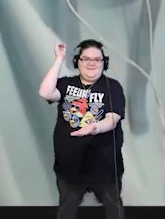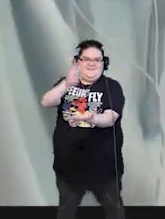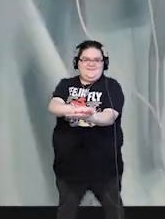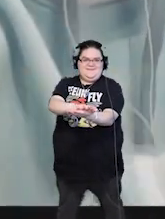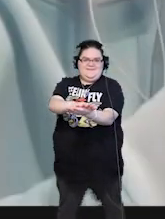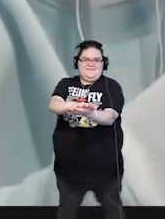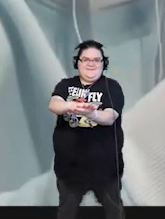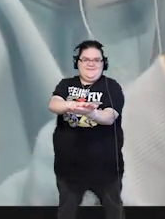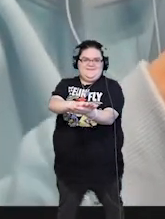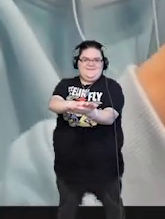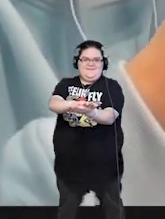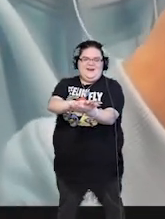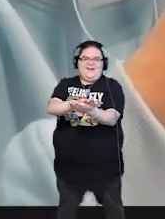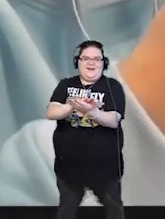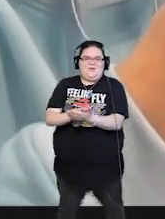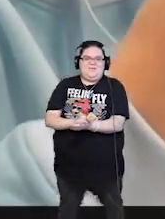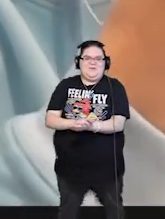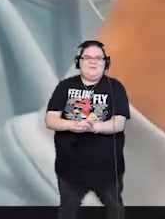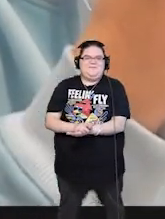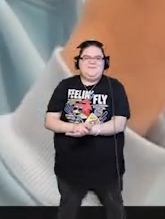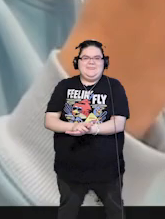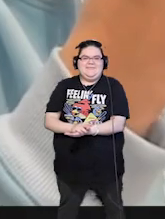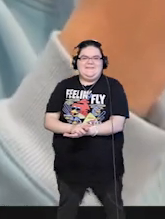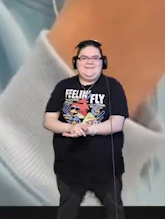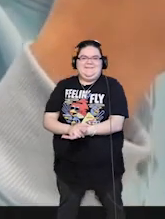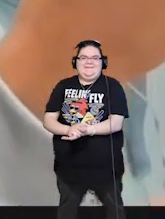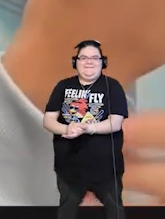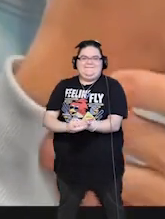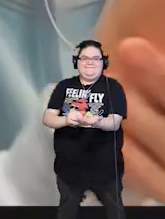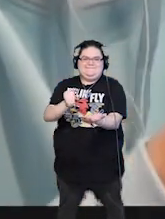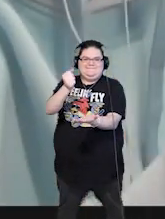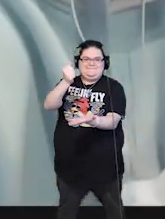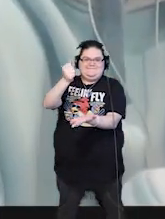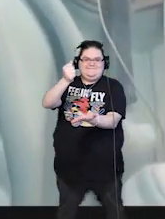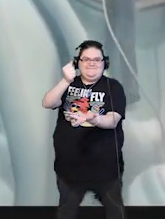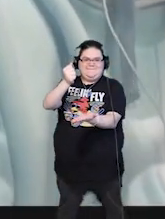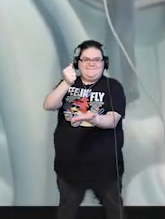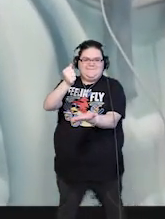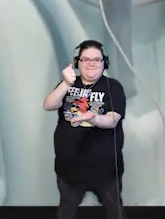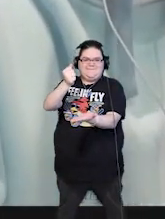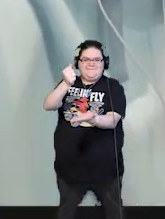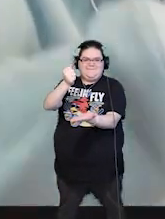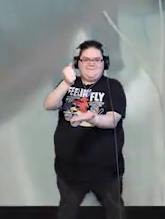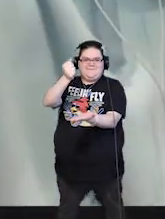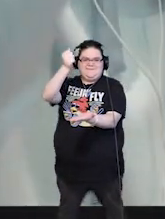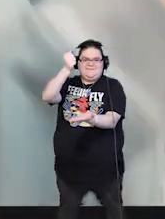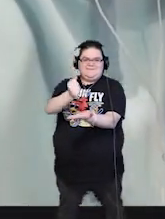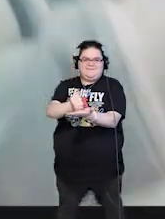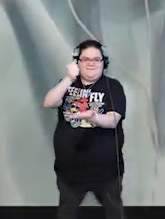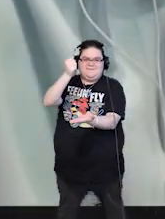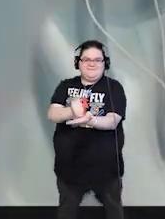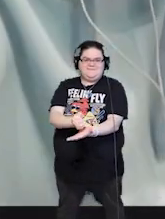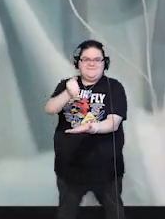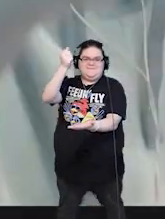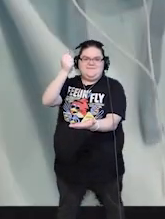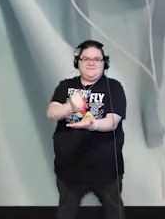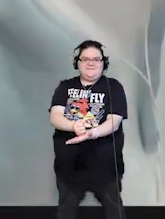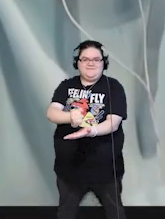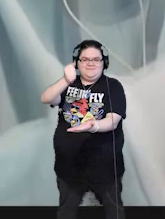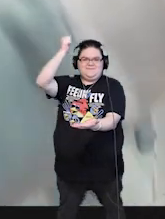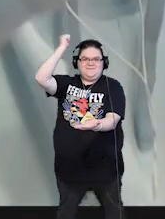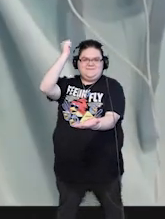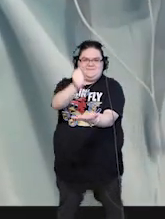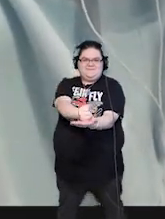3, 2, 1. Scissors. I got paper. I went scissors as well. I have to do it again. Alright, okay. Rock.